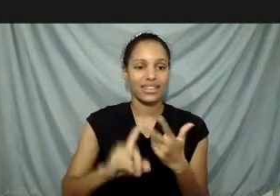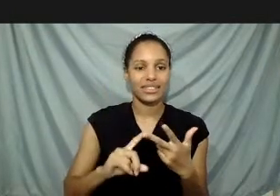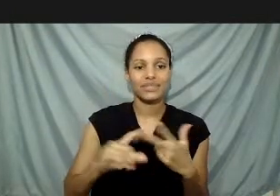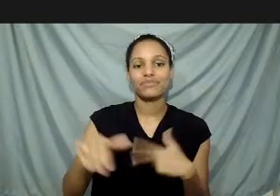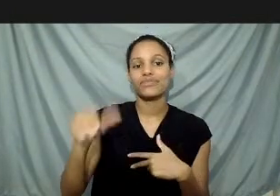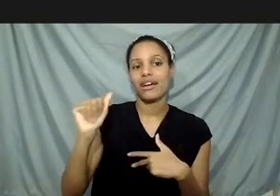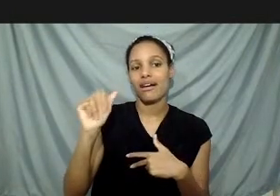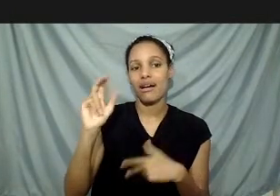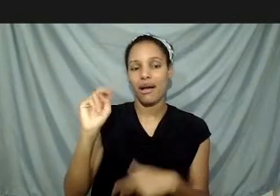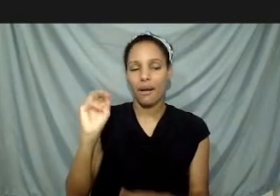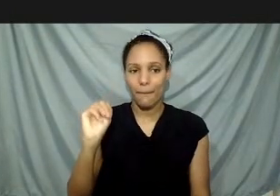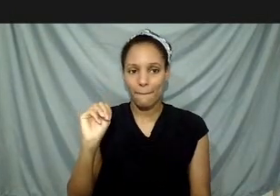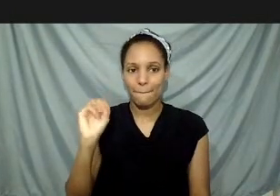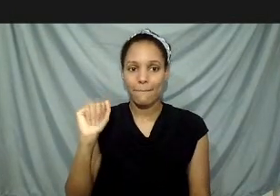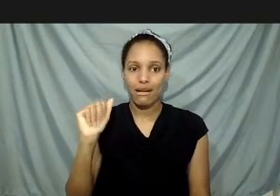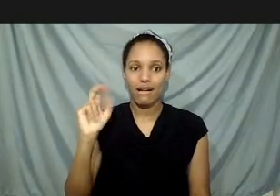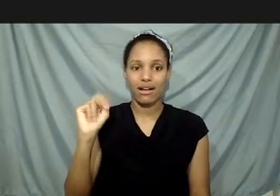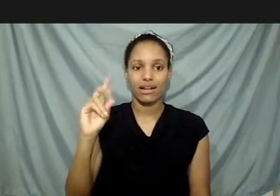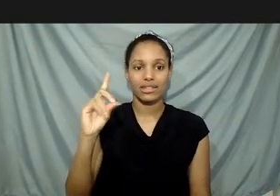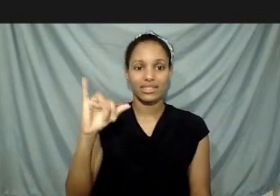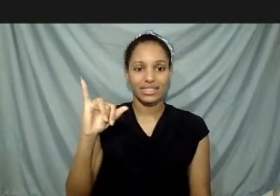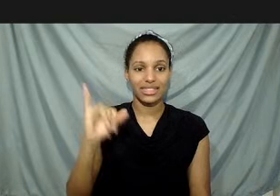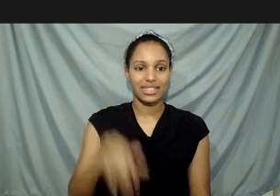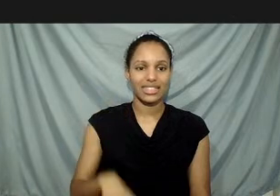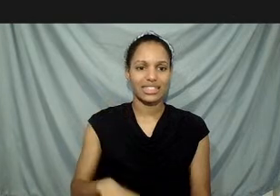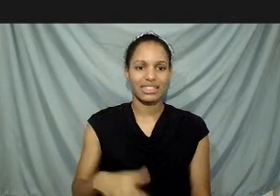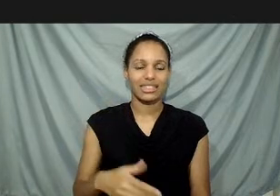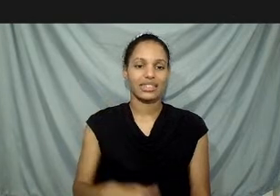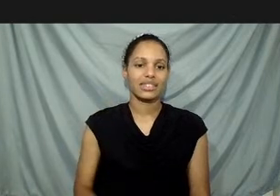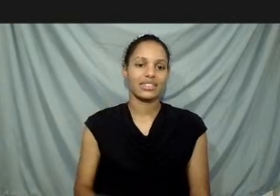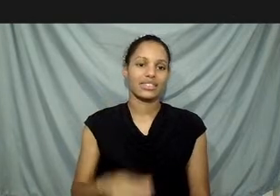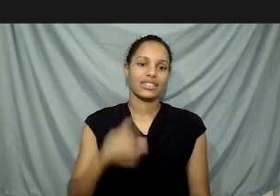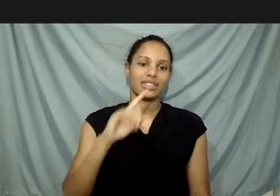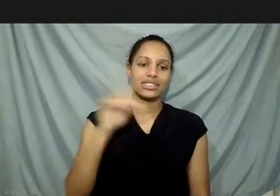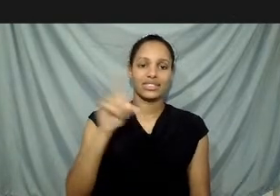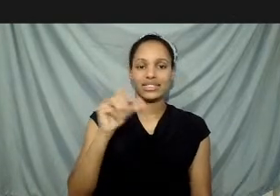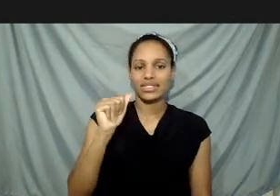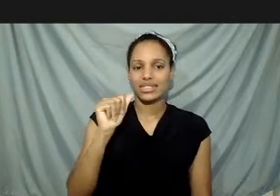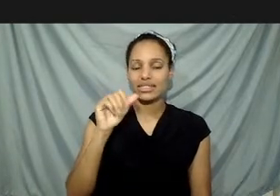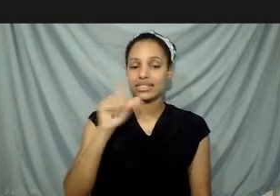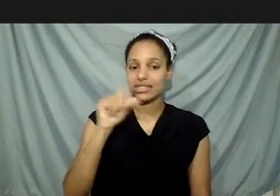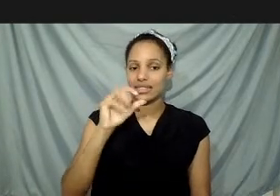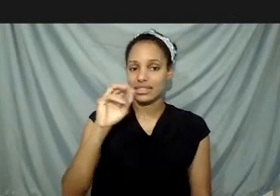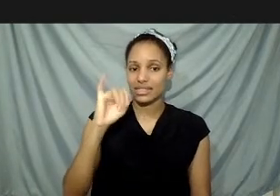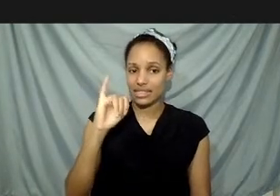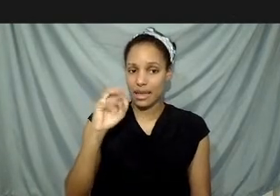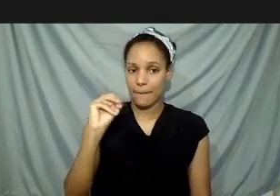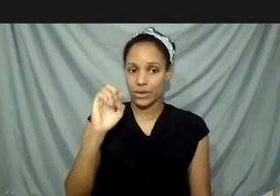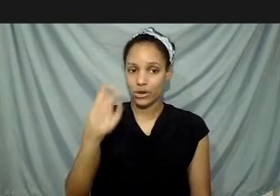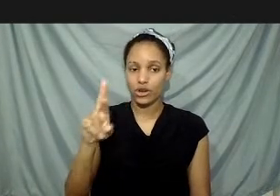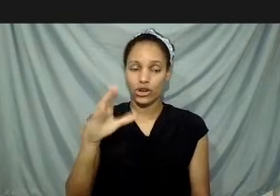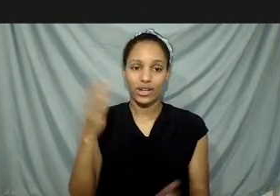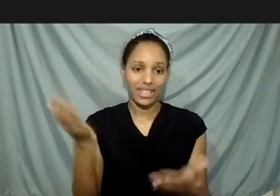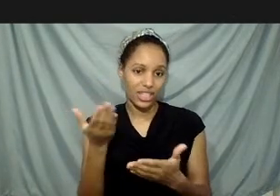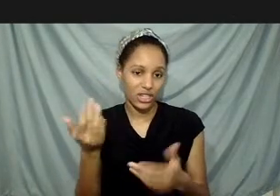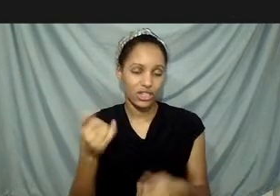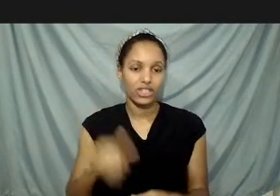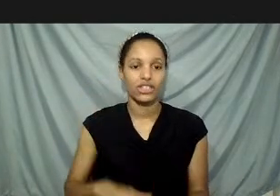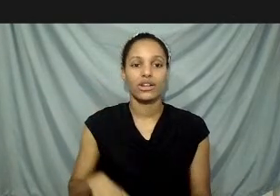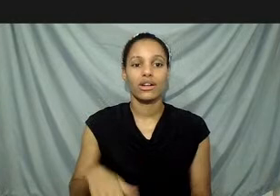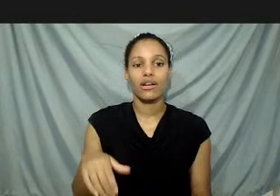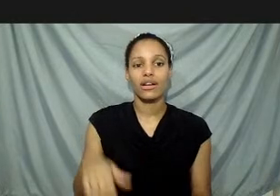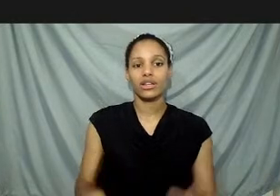Amandi, I think that says, I can't read my writing. Elizabeth Zimmer is here. Yotande. Trevian Pollard is